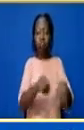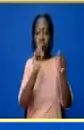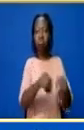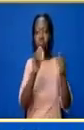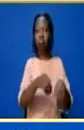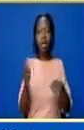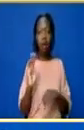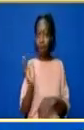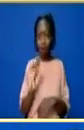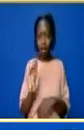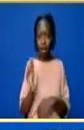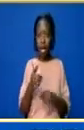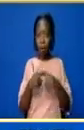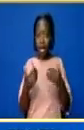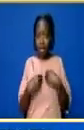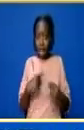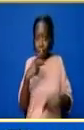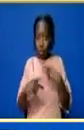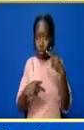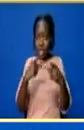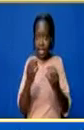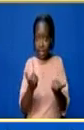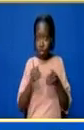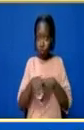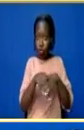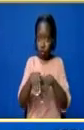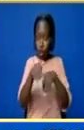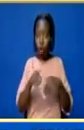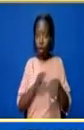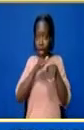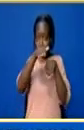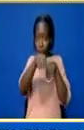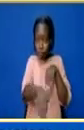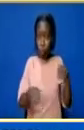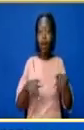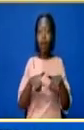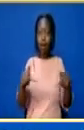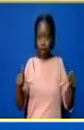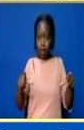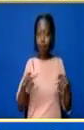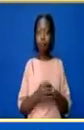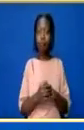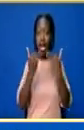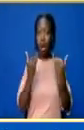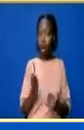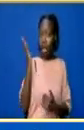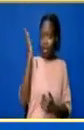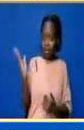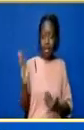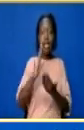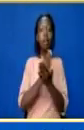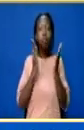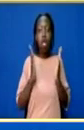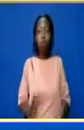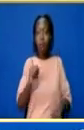just doing it. There is a method of doing it on those sloppy lands. Okay. So those are some of the human activities that